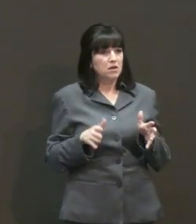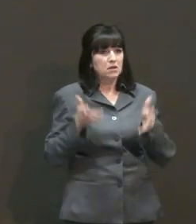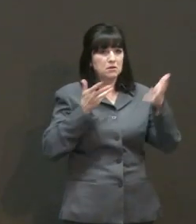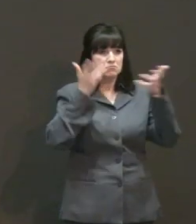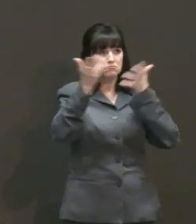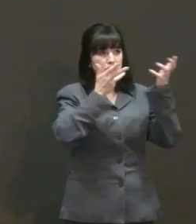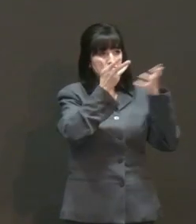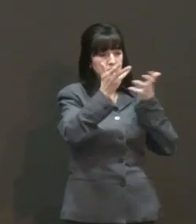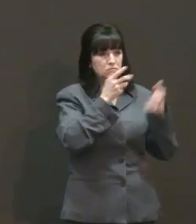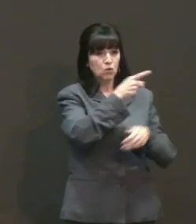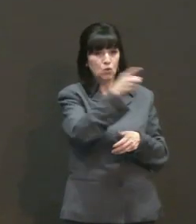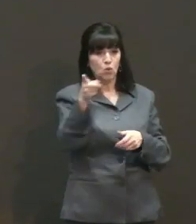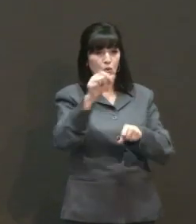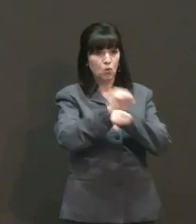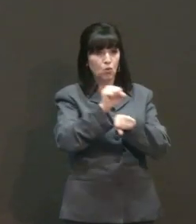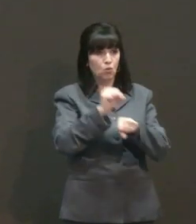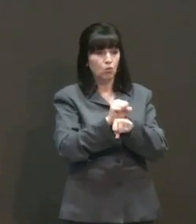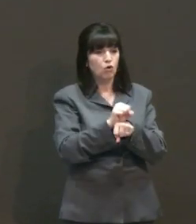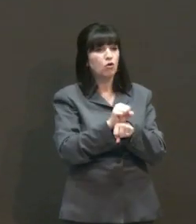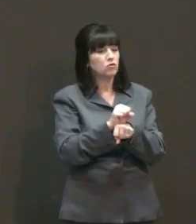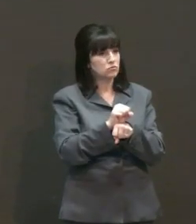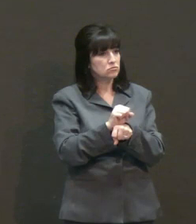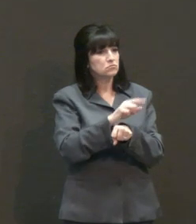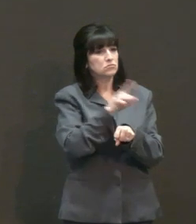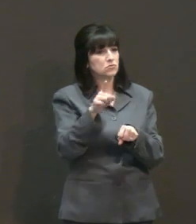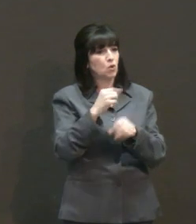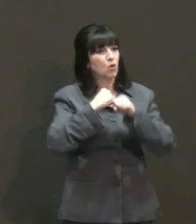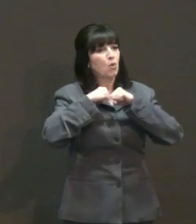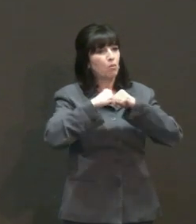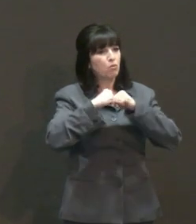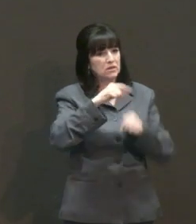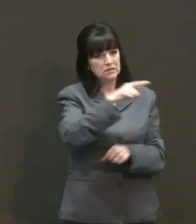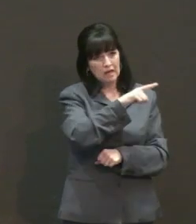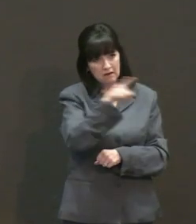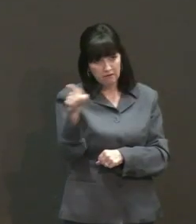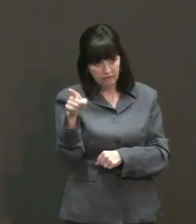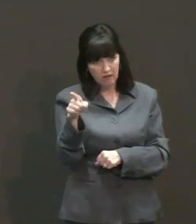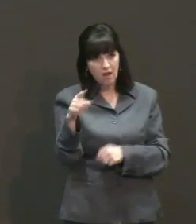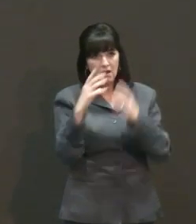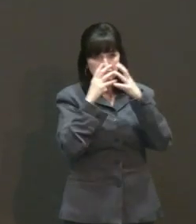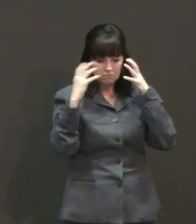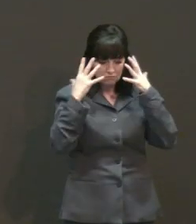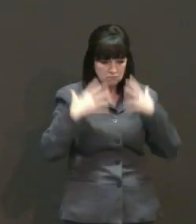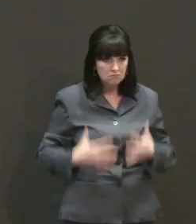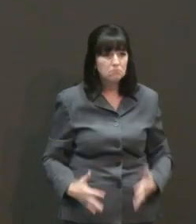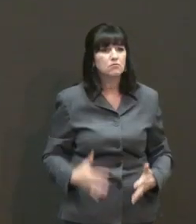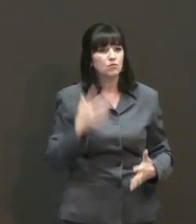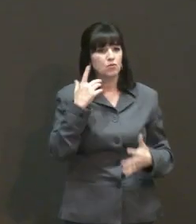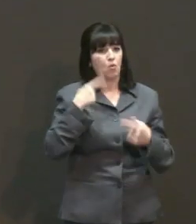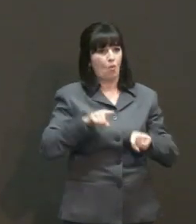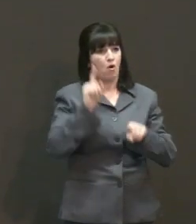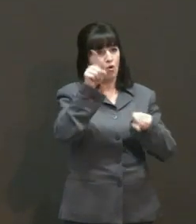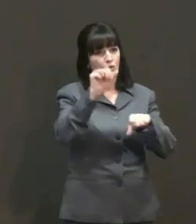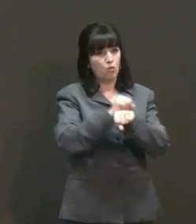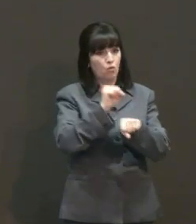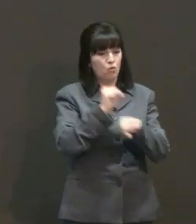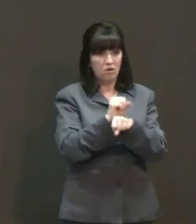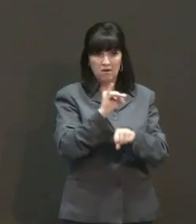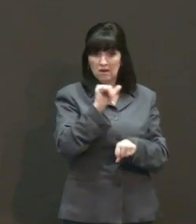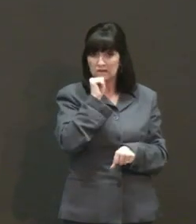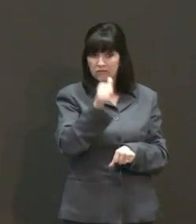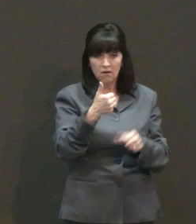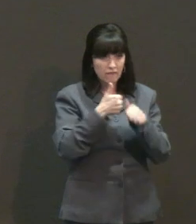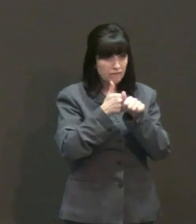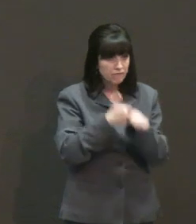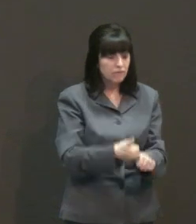and for the workers' families and other Delawareans, that we will consider shutting them down. We're not there at this